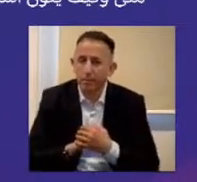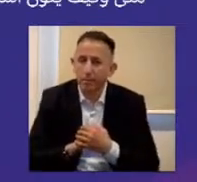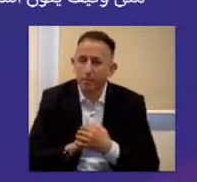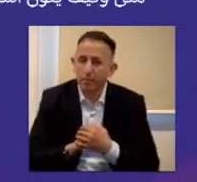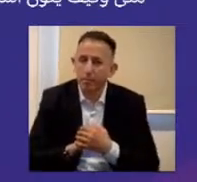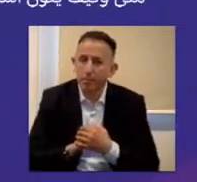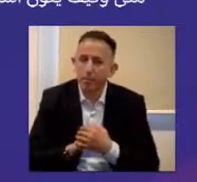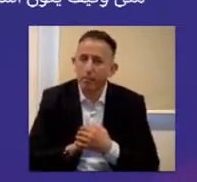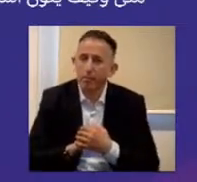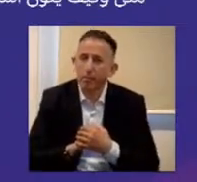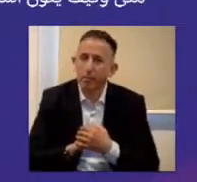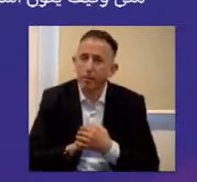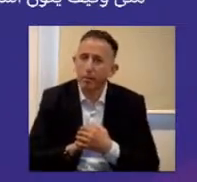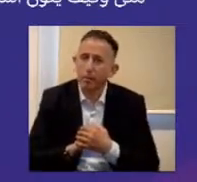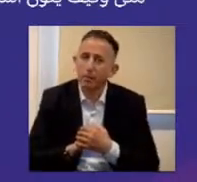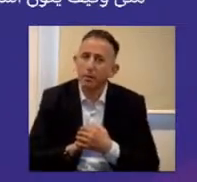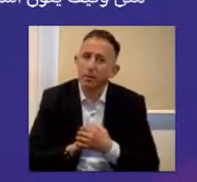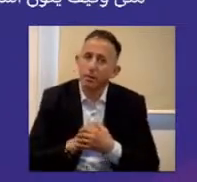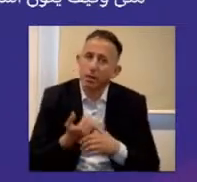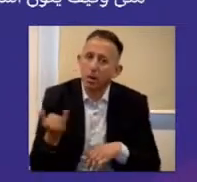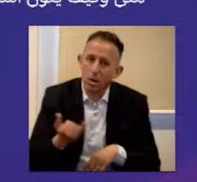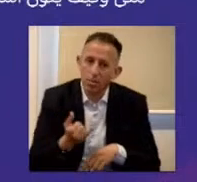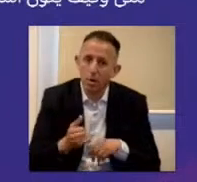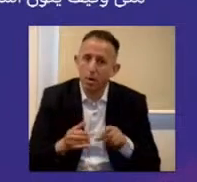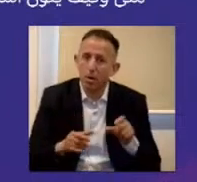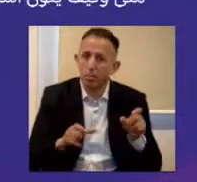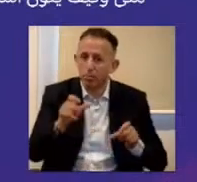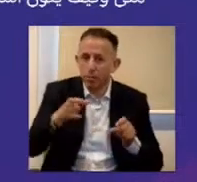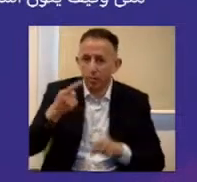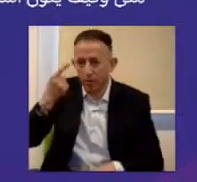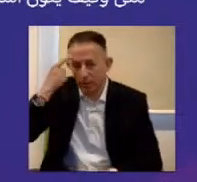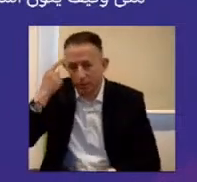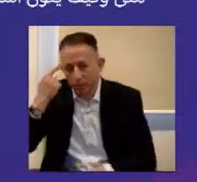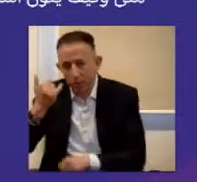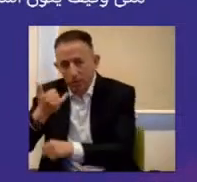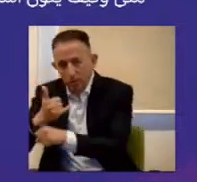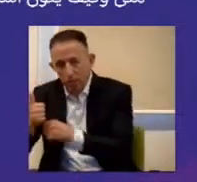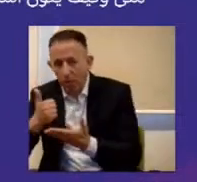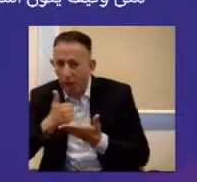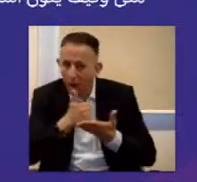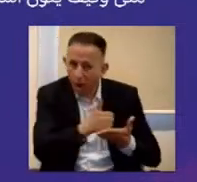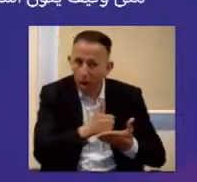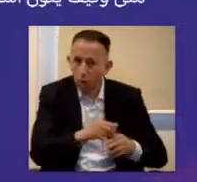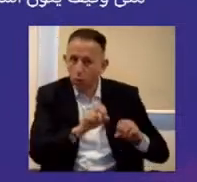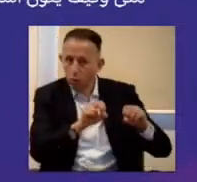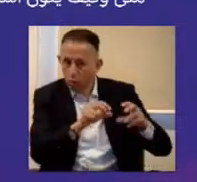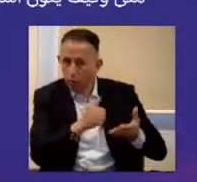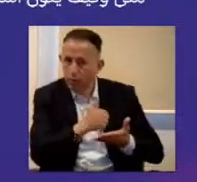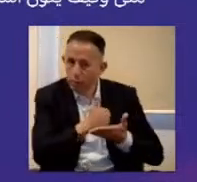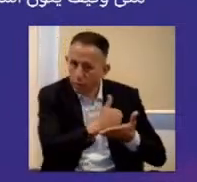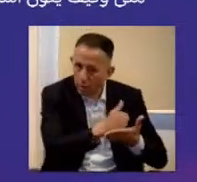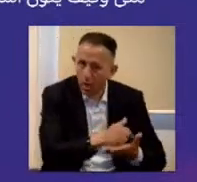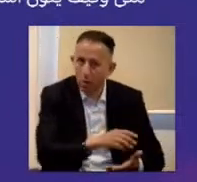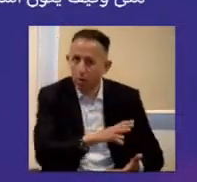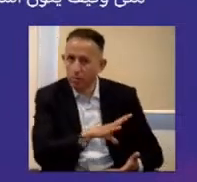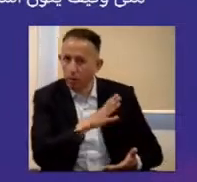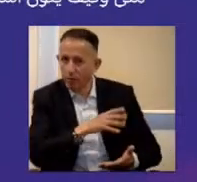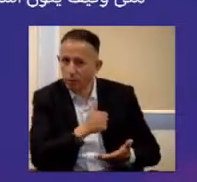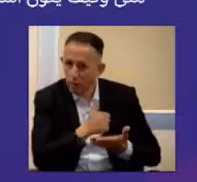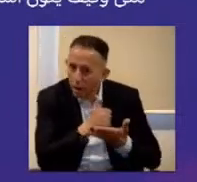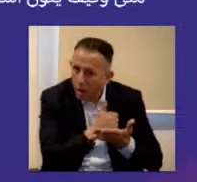moderate groups and forum, and to do without the exams. Again, to rely on this continuous